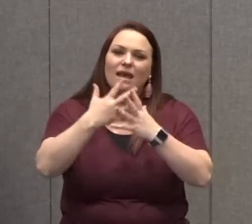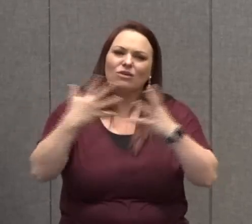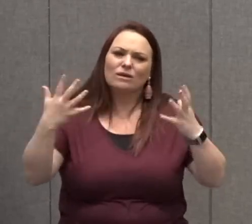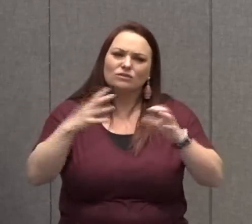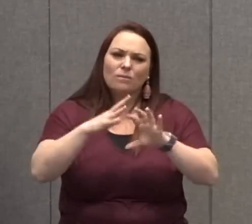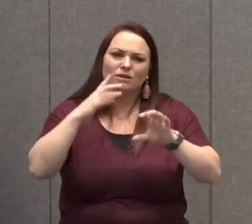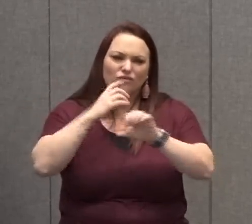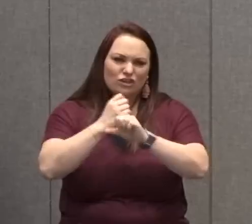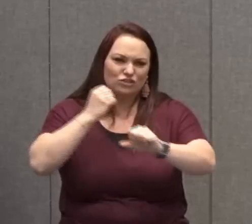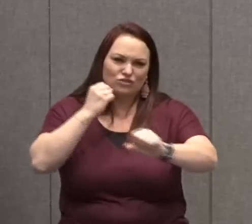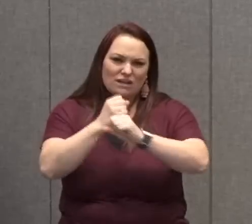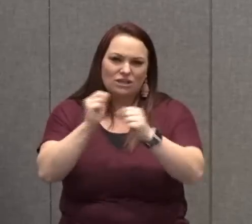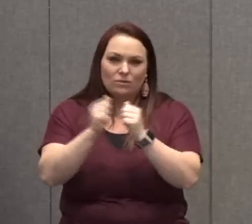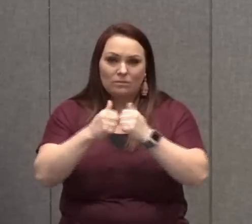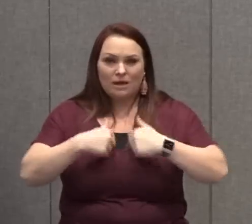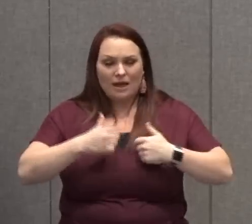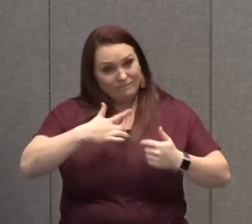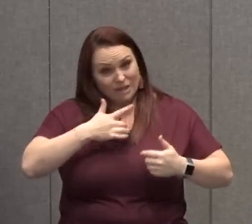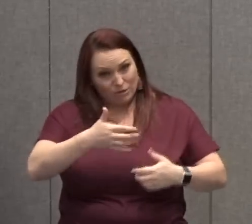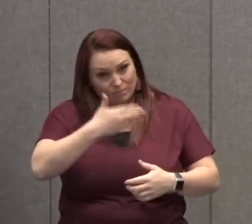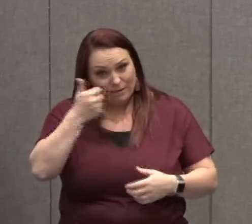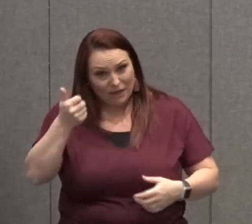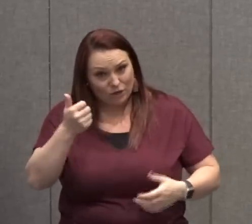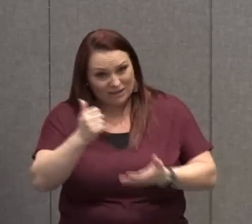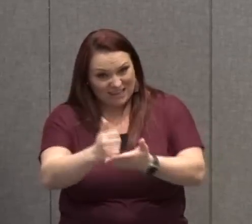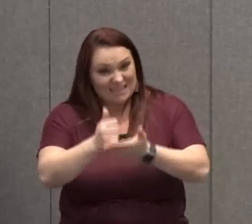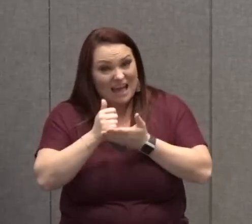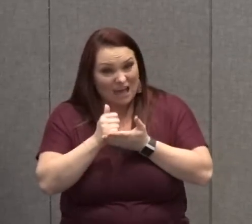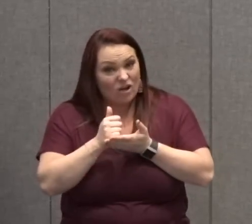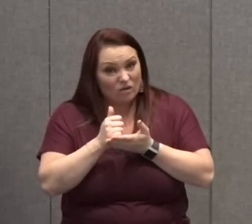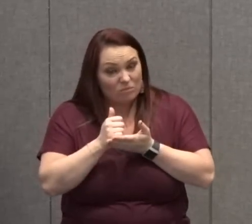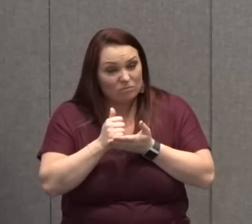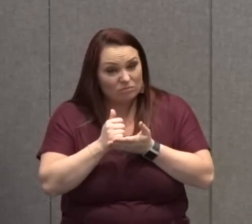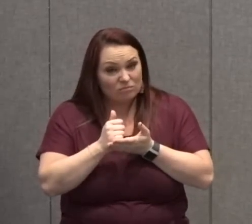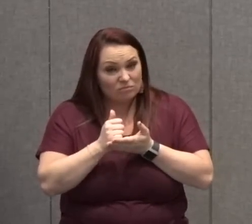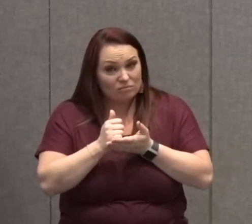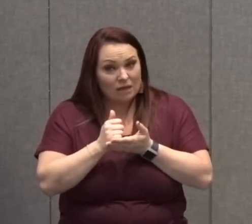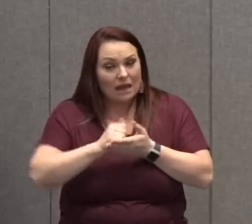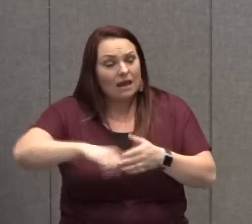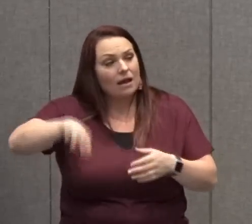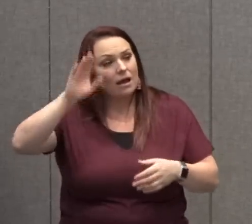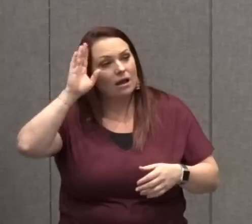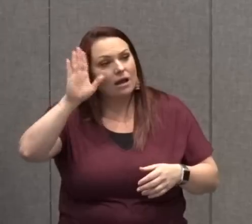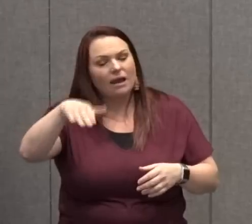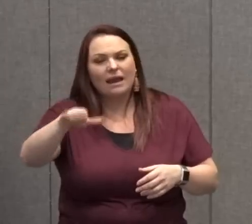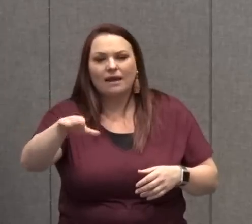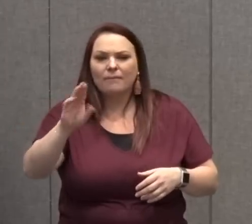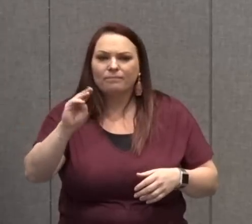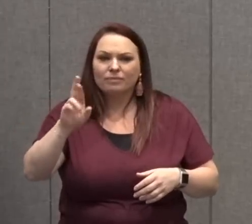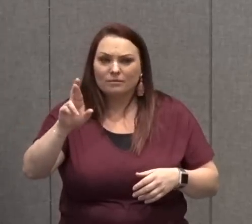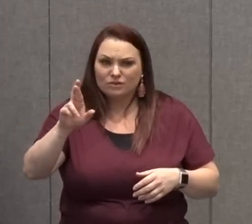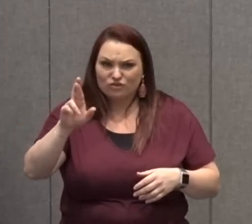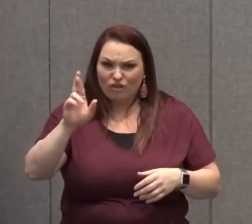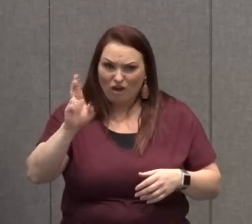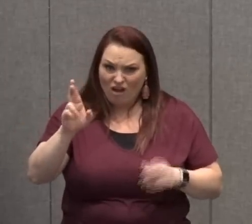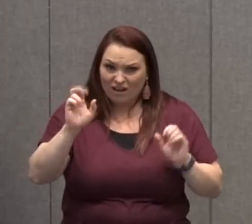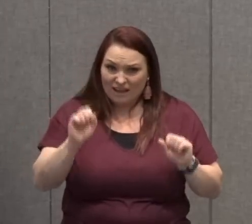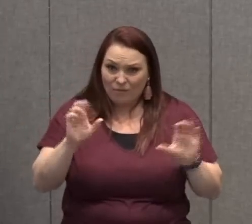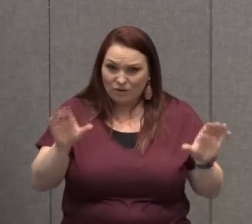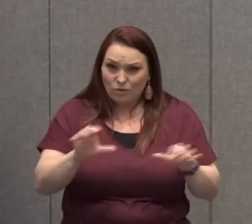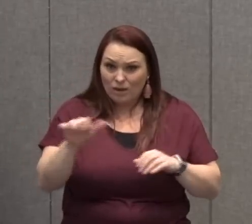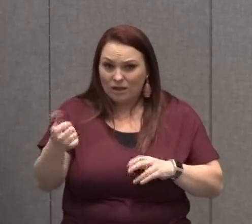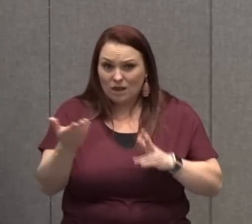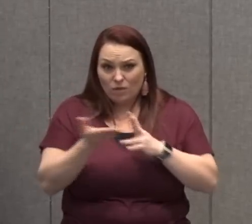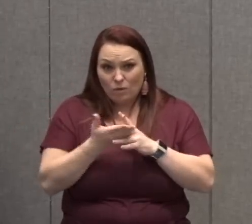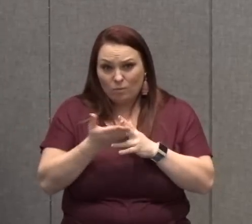oh I feel a little better does that help yeah oh fantastic hey mr. r can can we do another